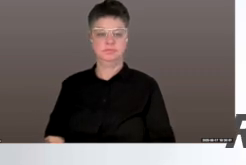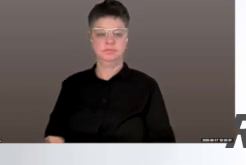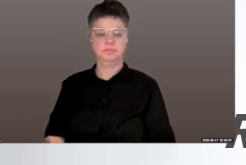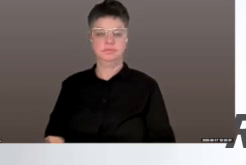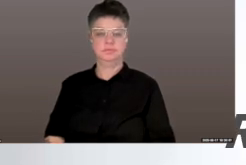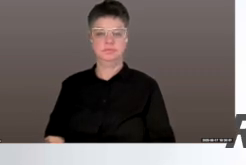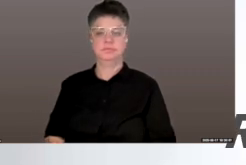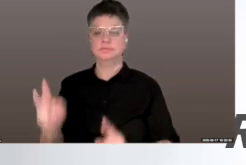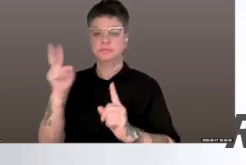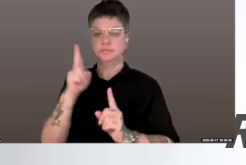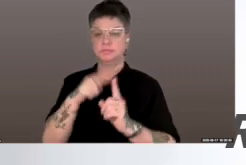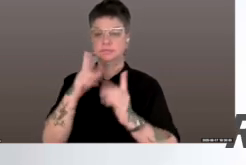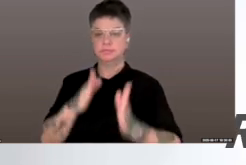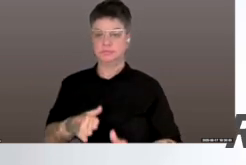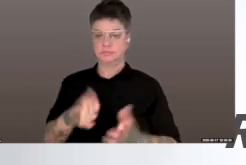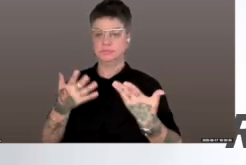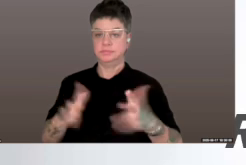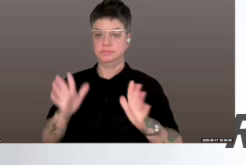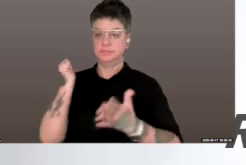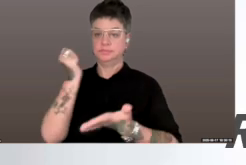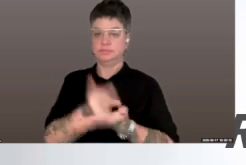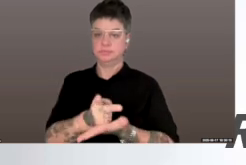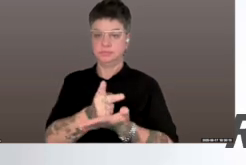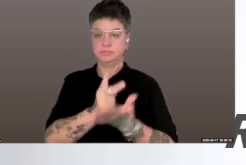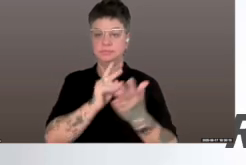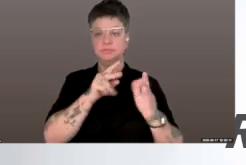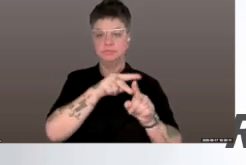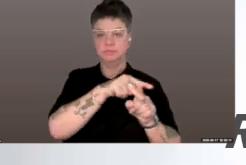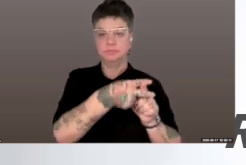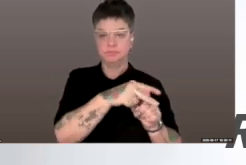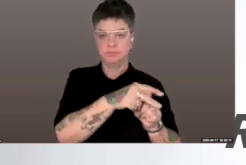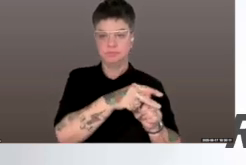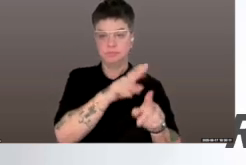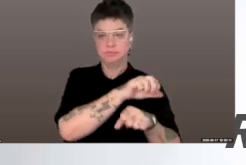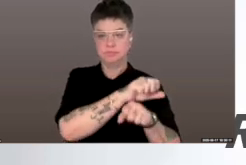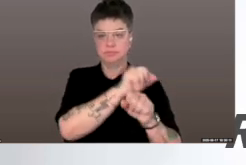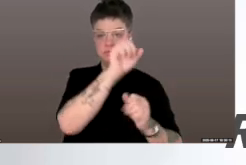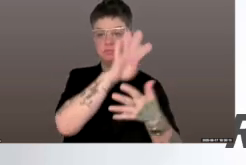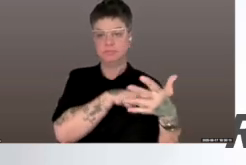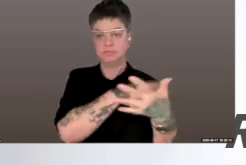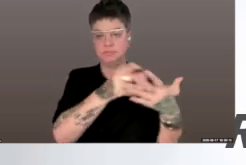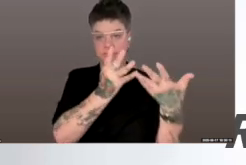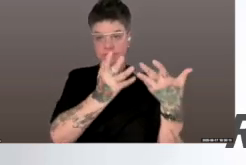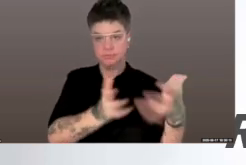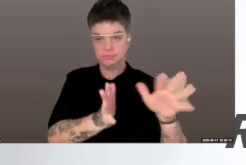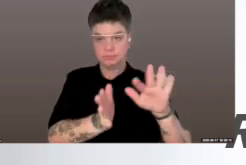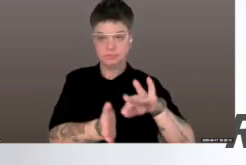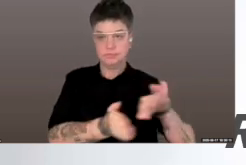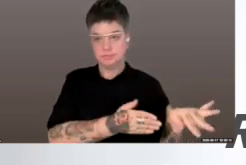The second route a participant could take is to choose to replace their vehicle instead of repairing critical